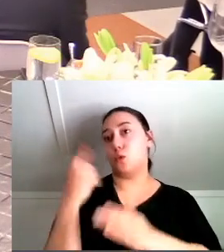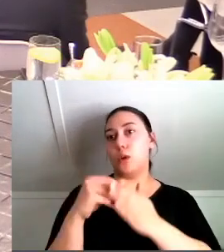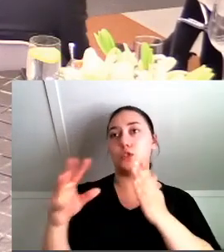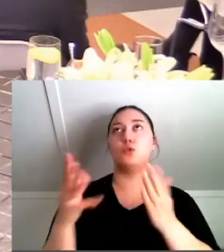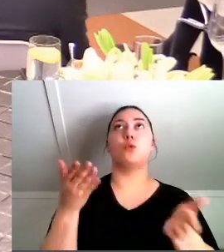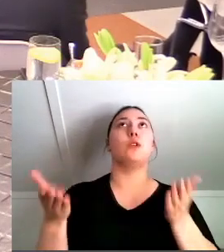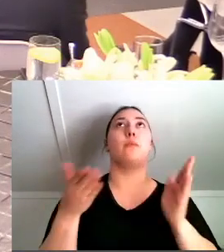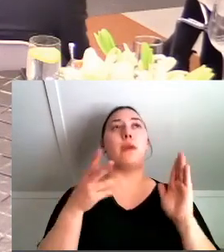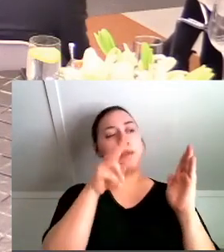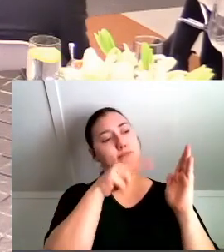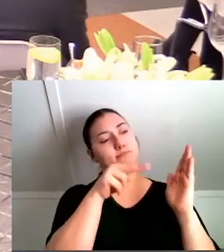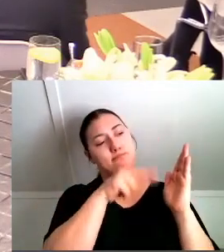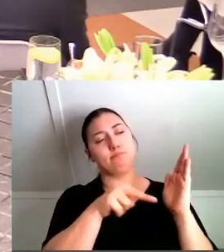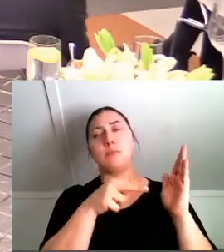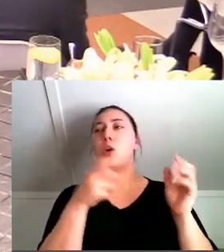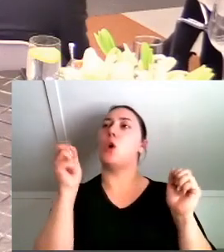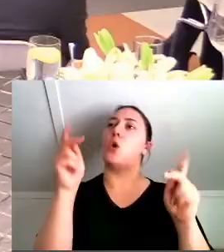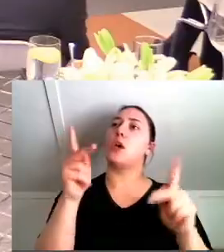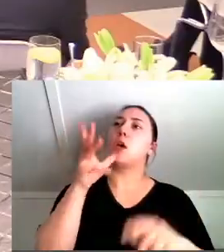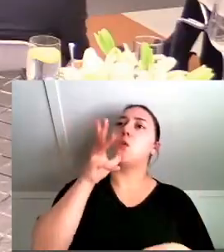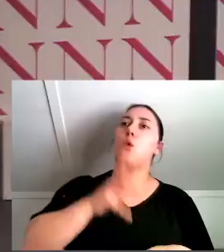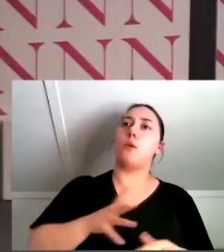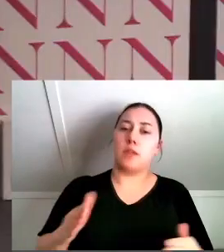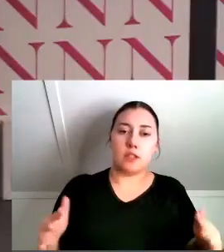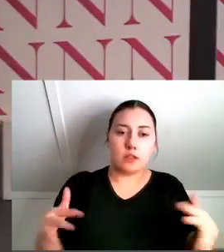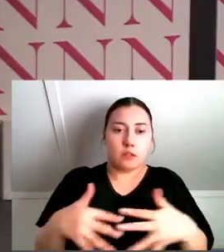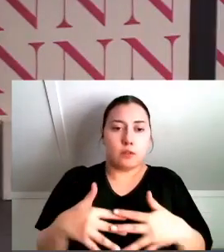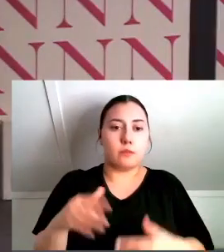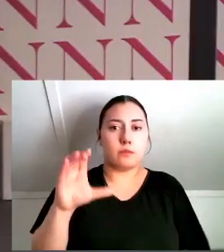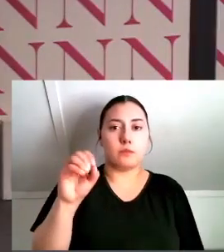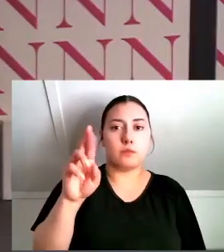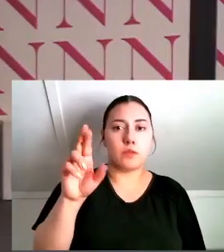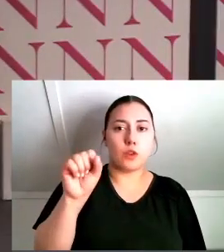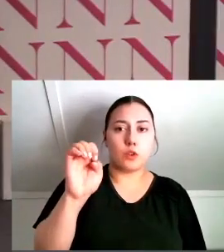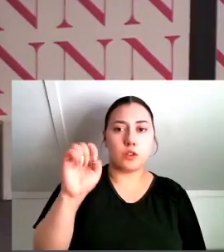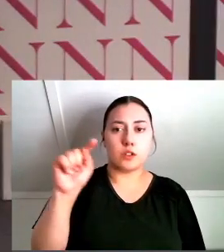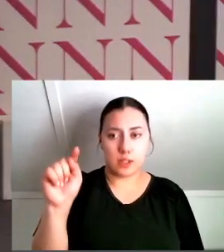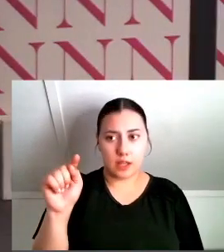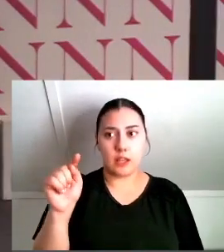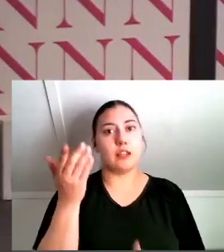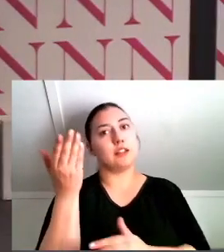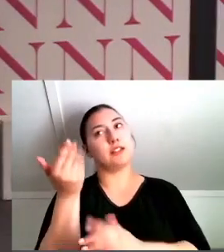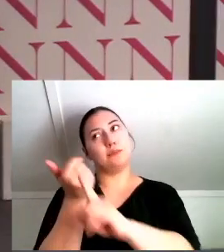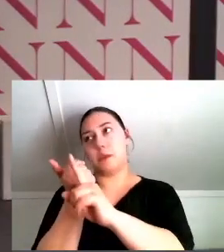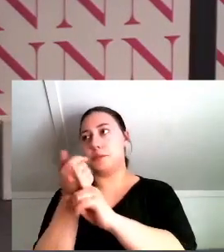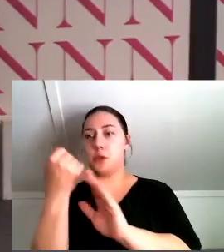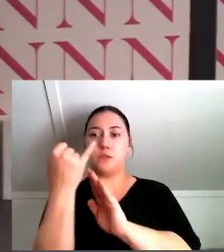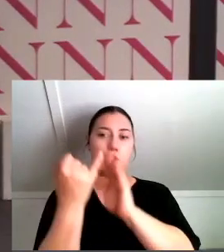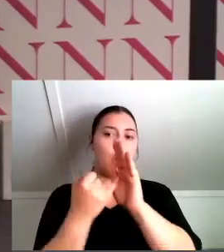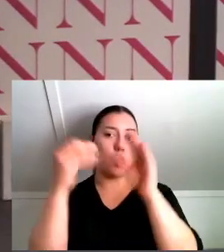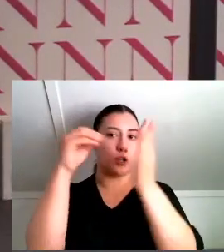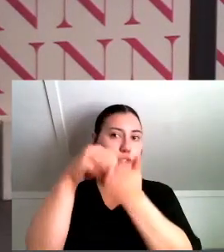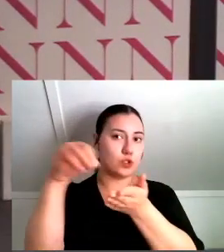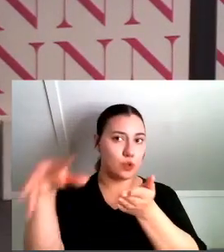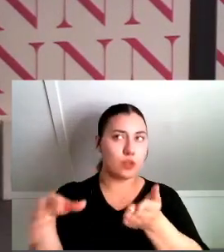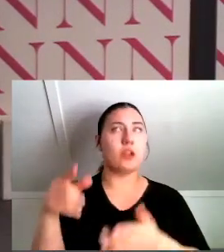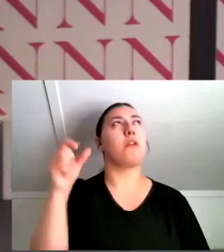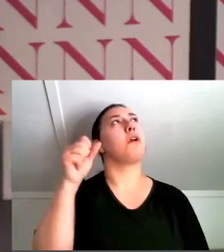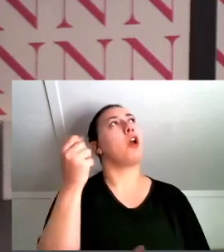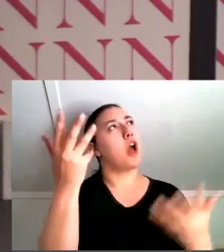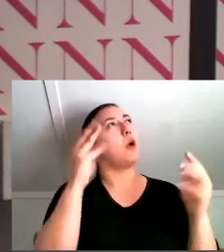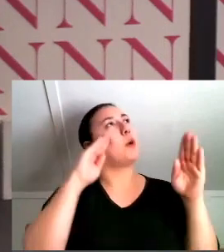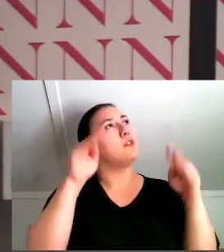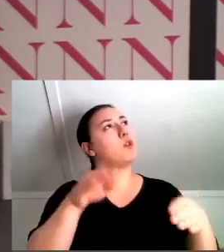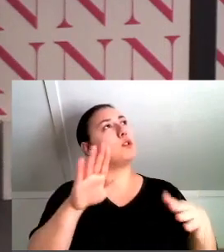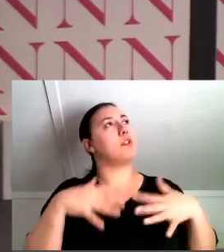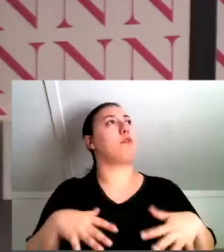about, okay, women's corsets. Because, you know, they were an art student, I had a student do this. Like, I want to do something about women's corsets. I'm like, okay. But